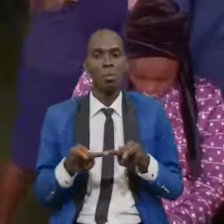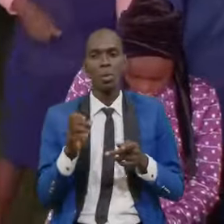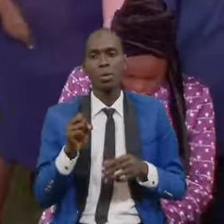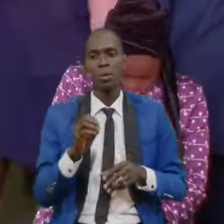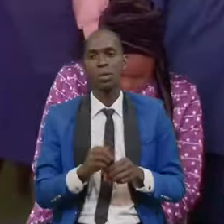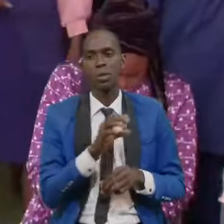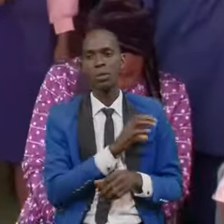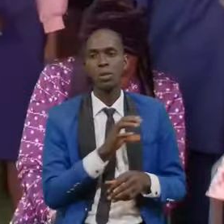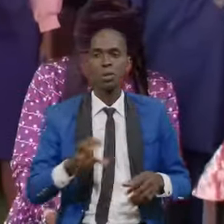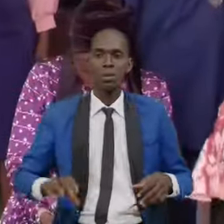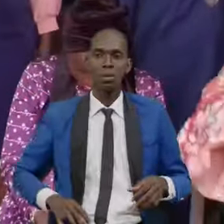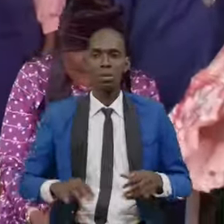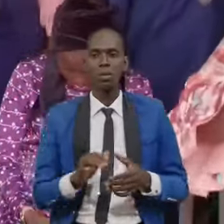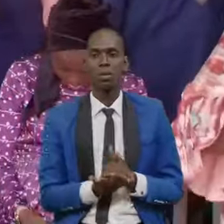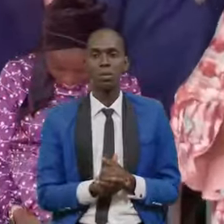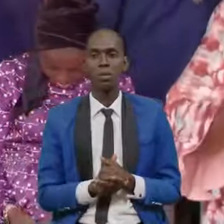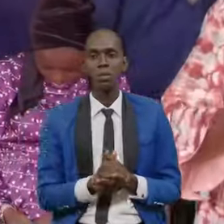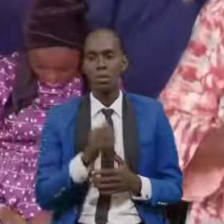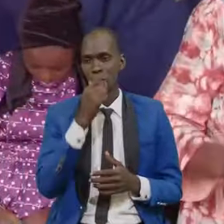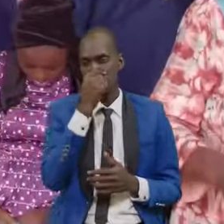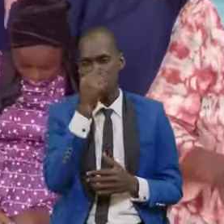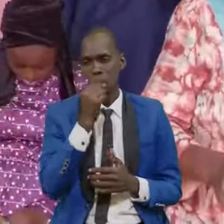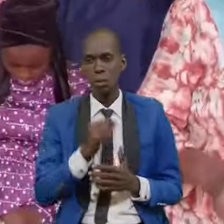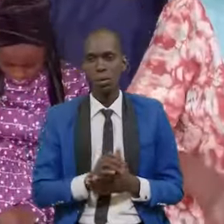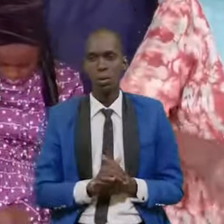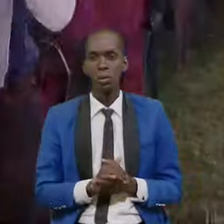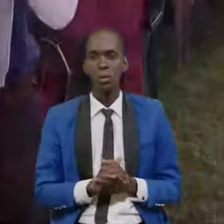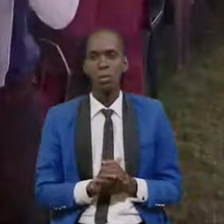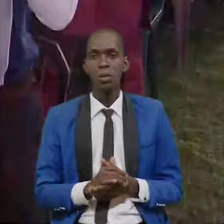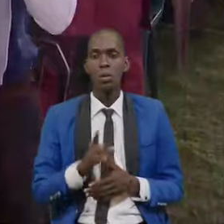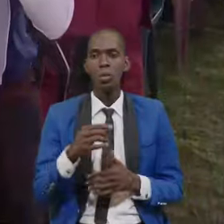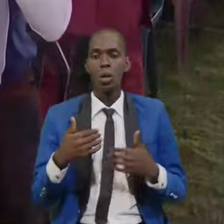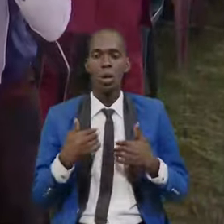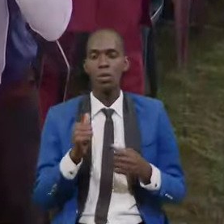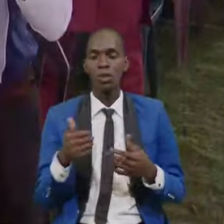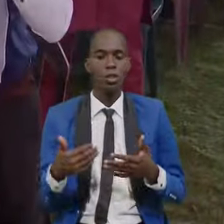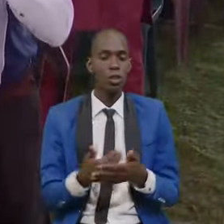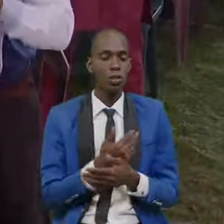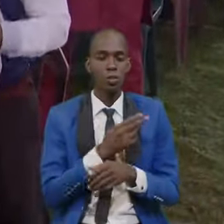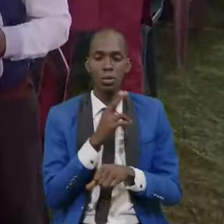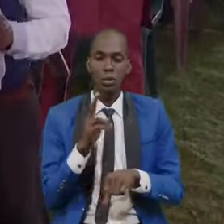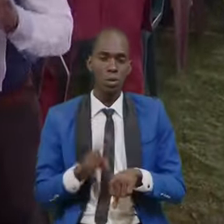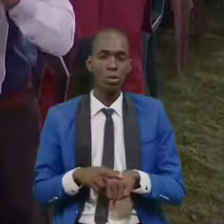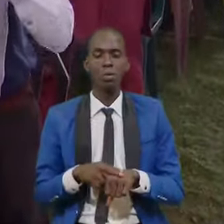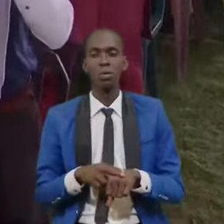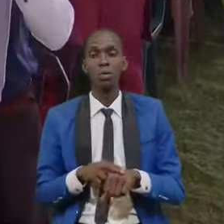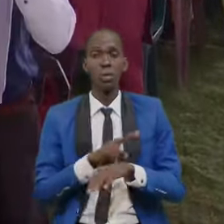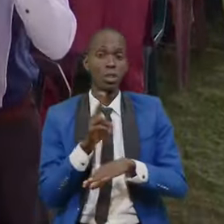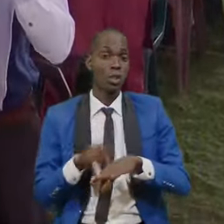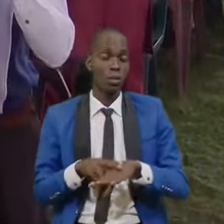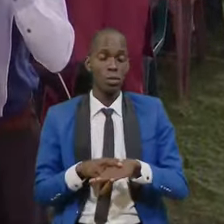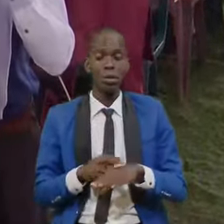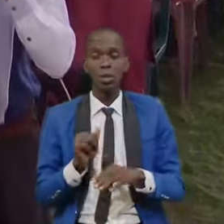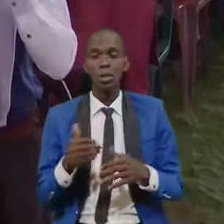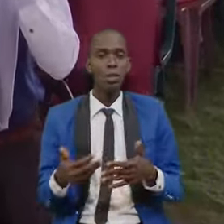You have a new nature. a new life.